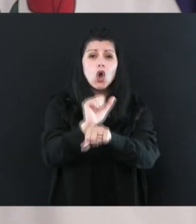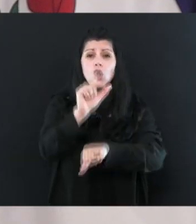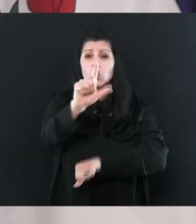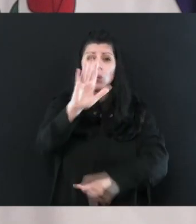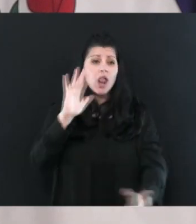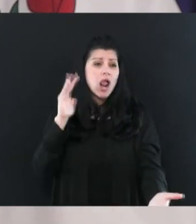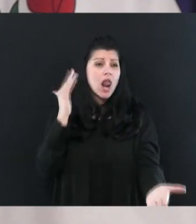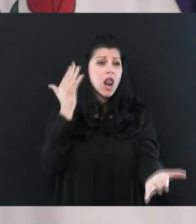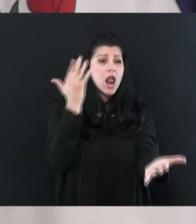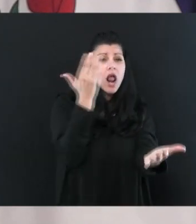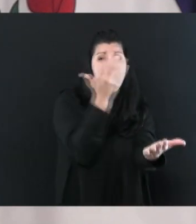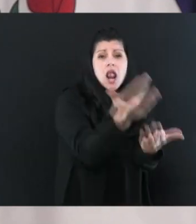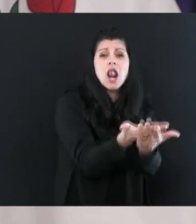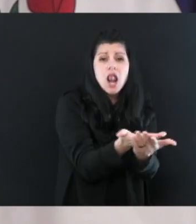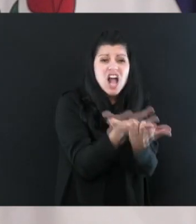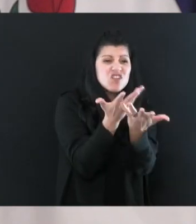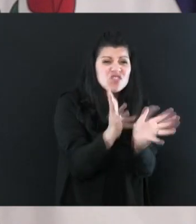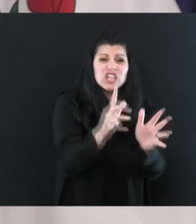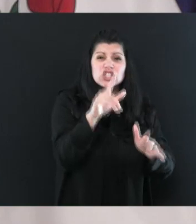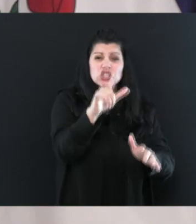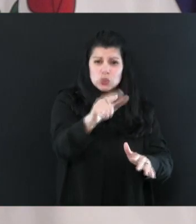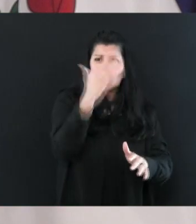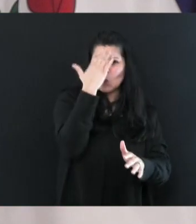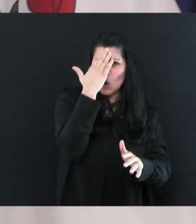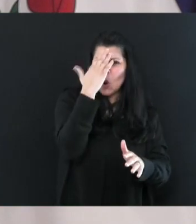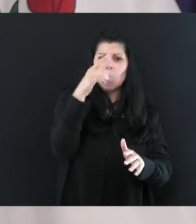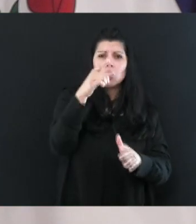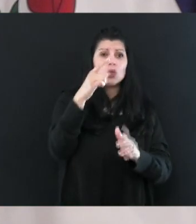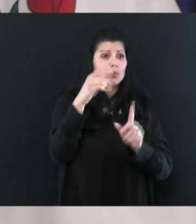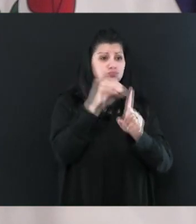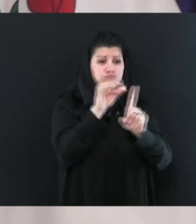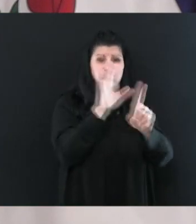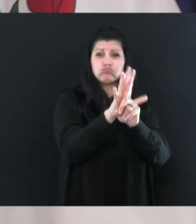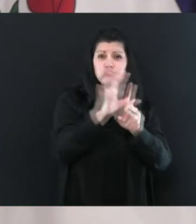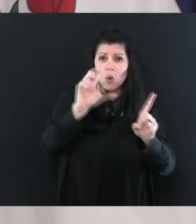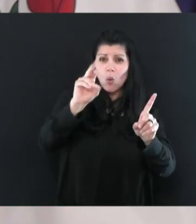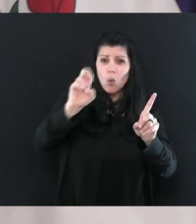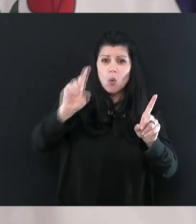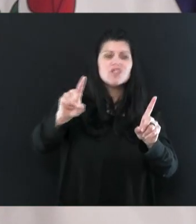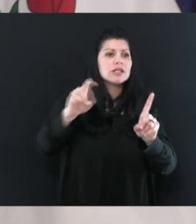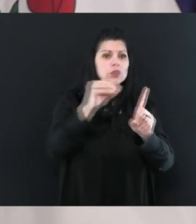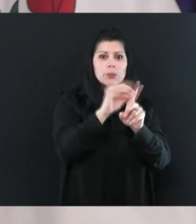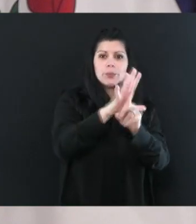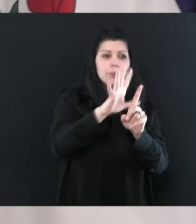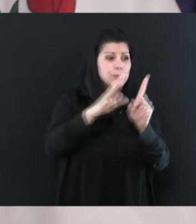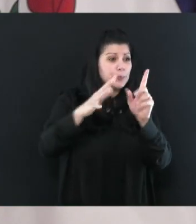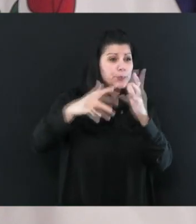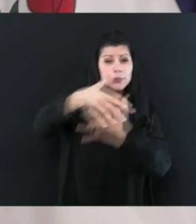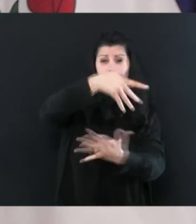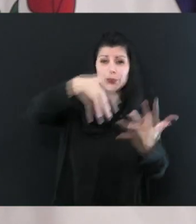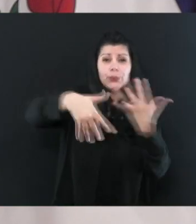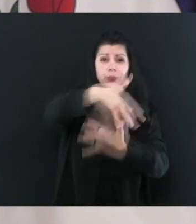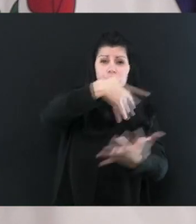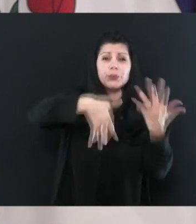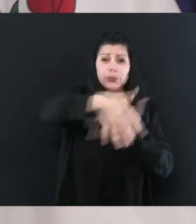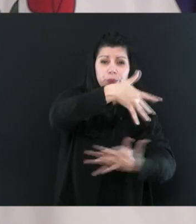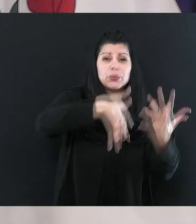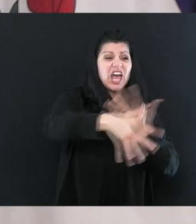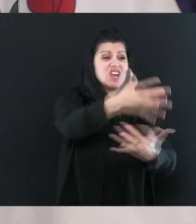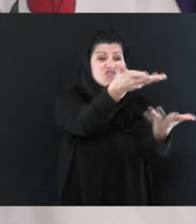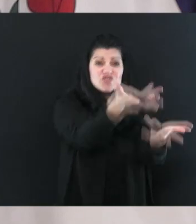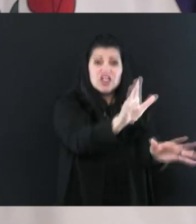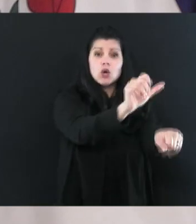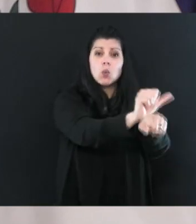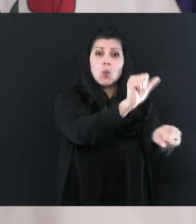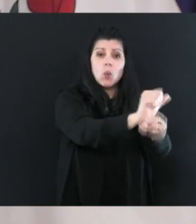you come home, your family's there, and all their loved ones, all your friends, You've got to protect